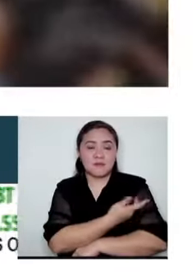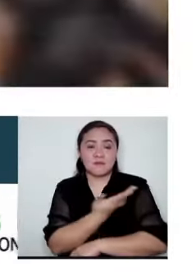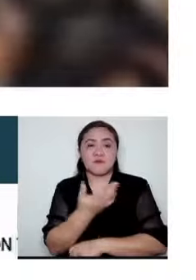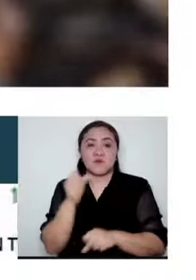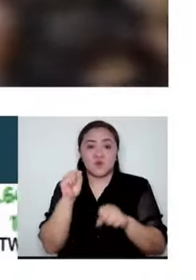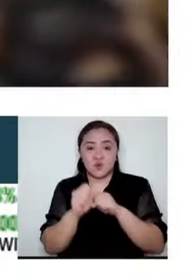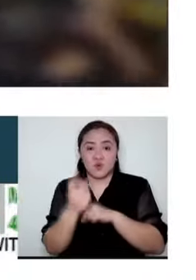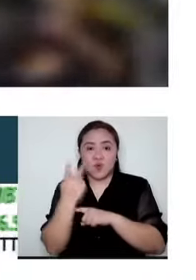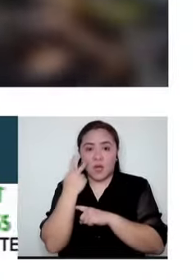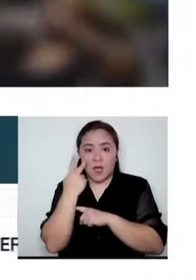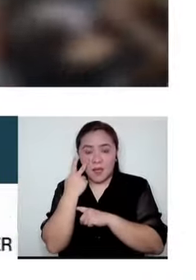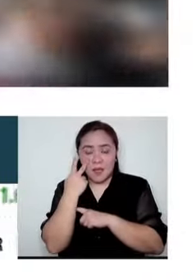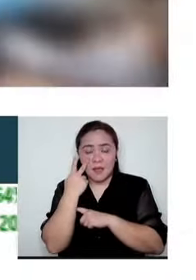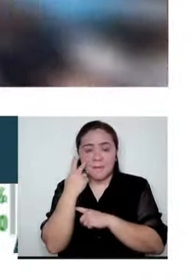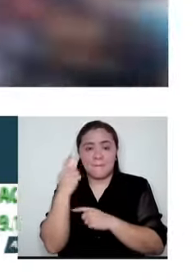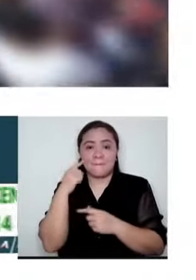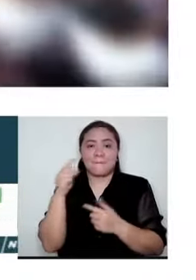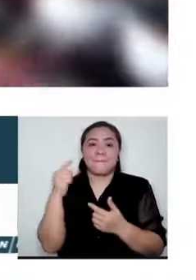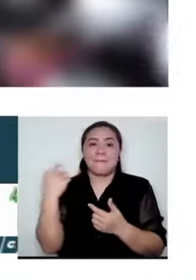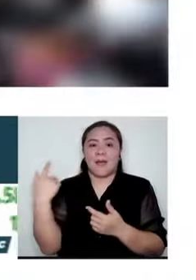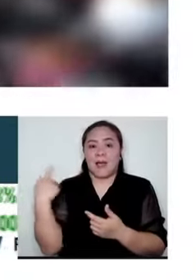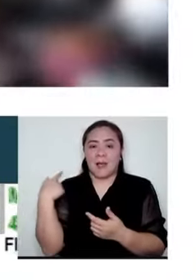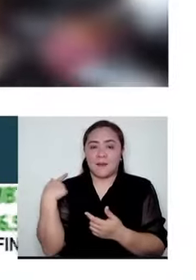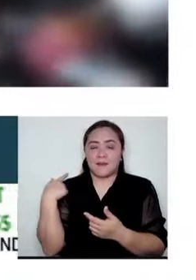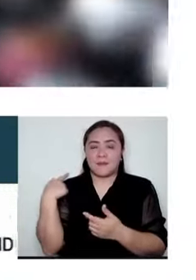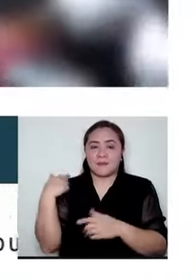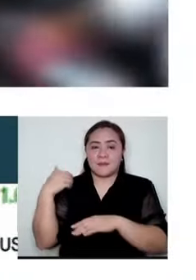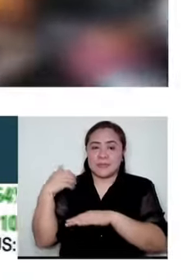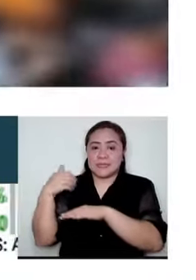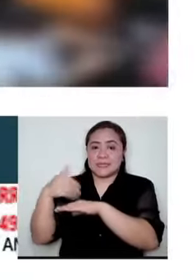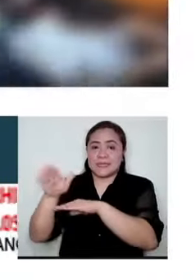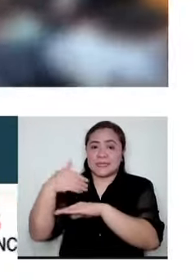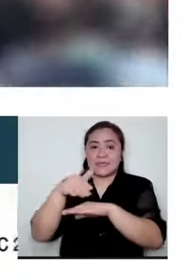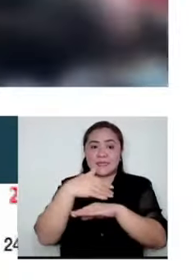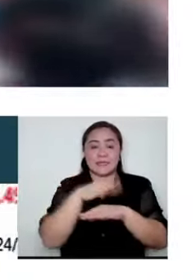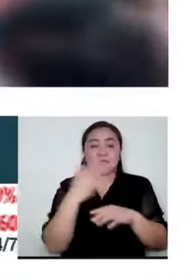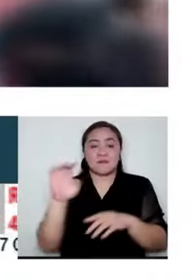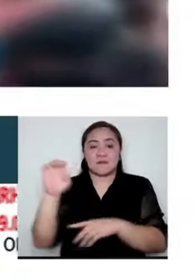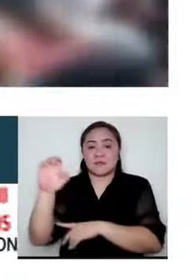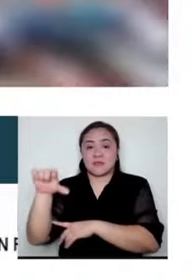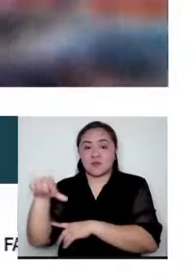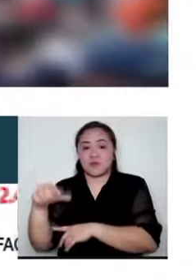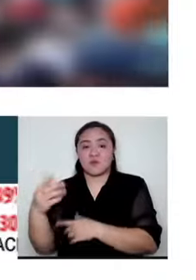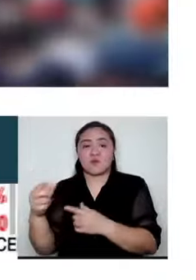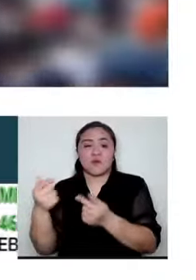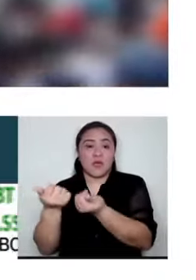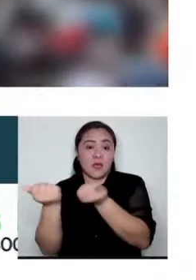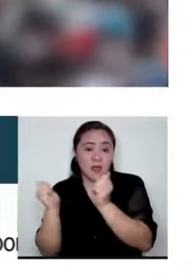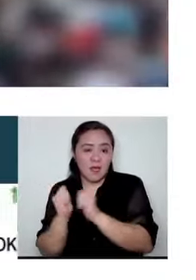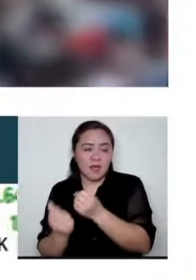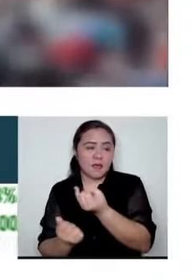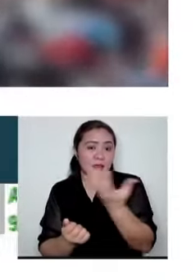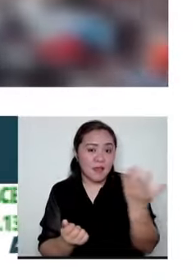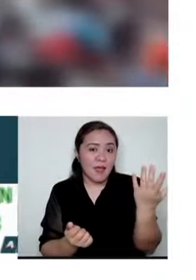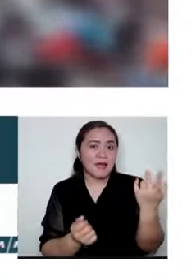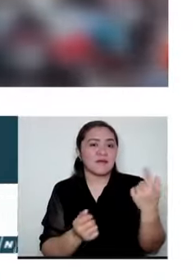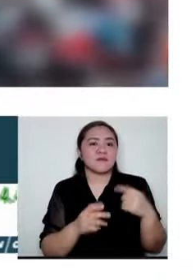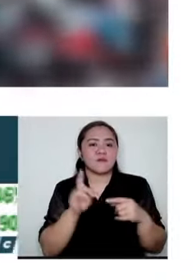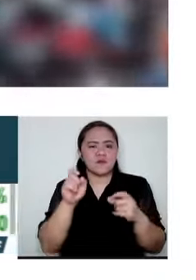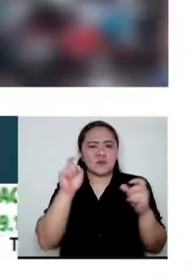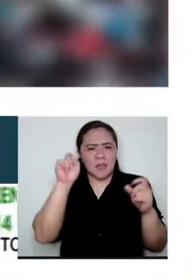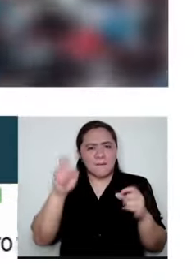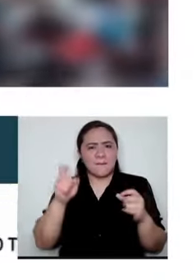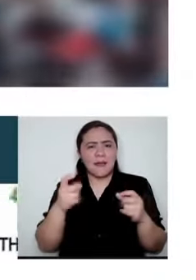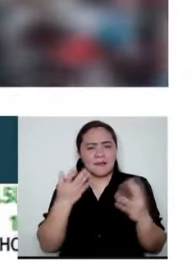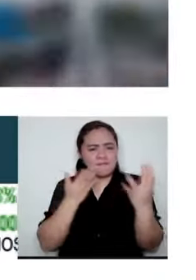be distributed to the ECQ areas? Yeah, MECQ area. So we have to be transparent on this. So